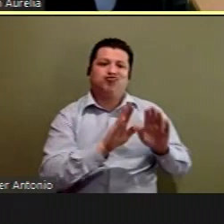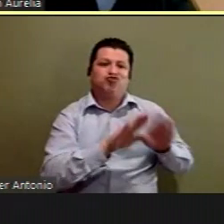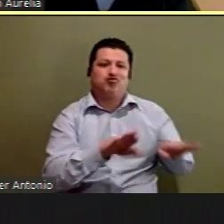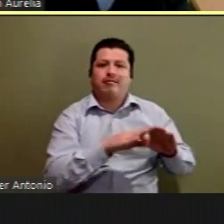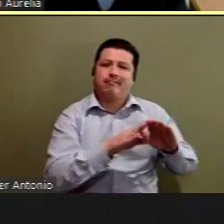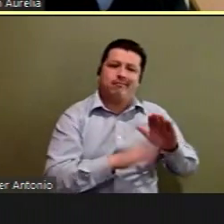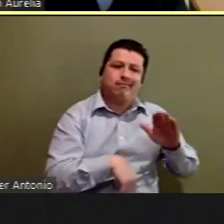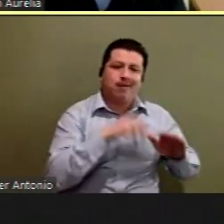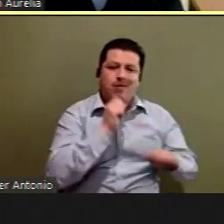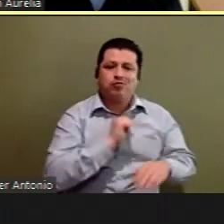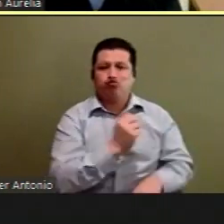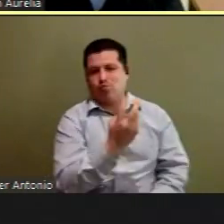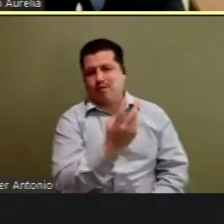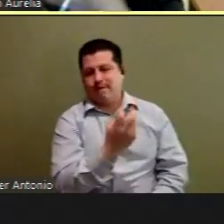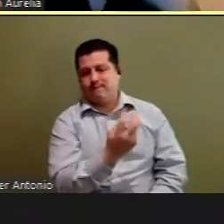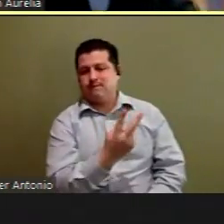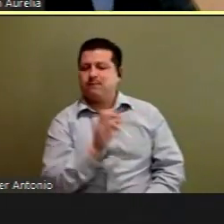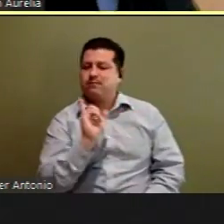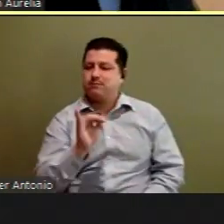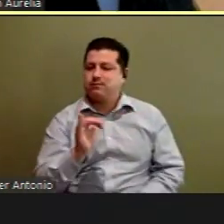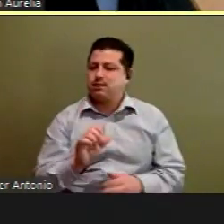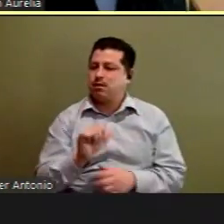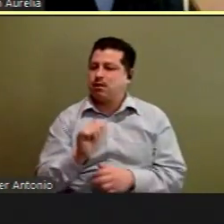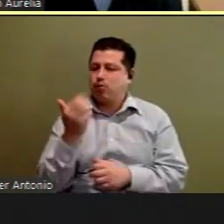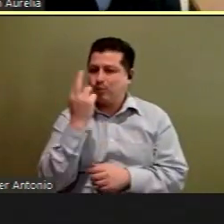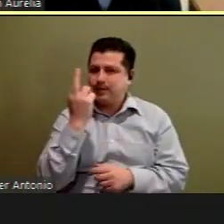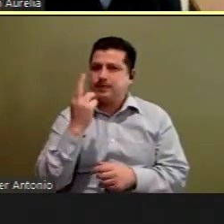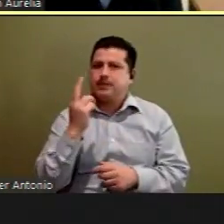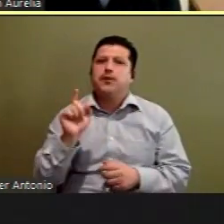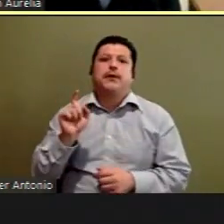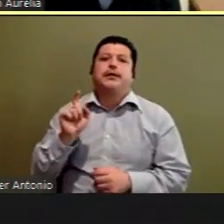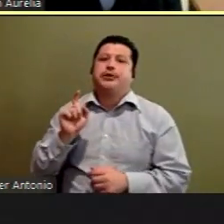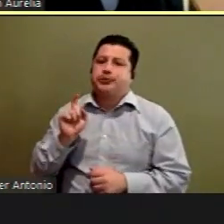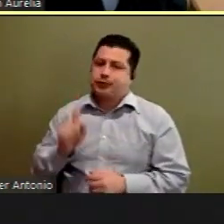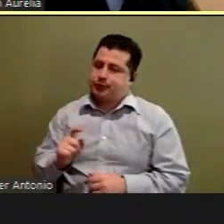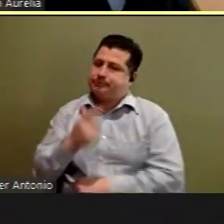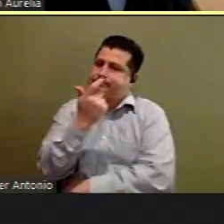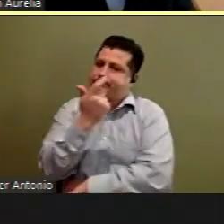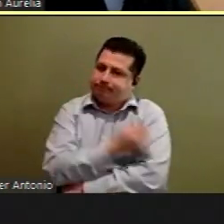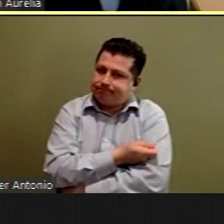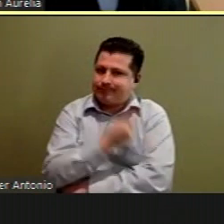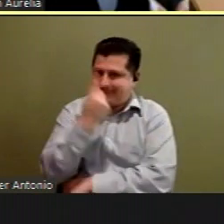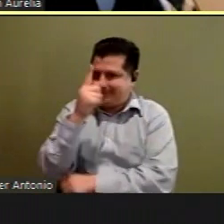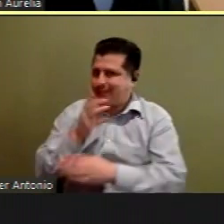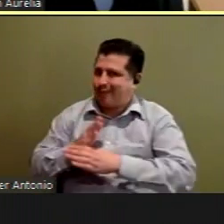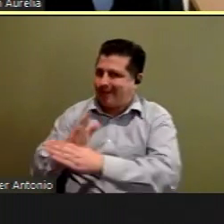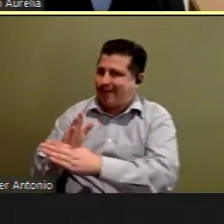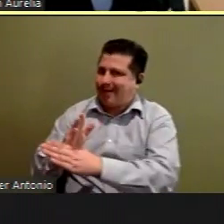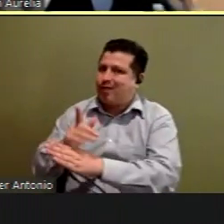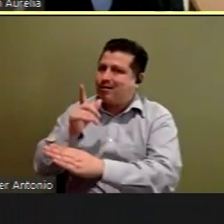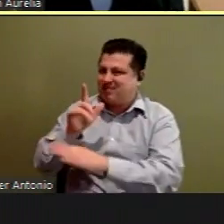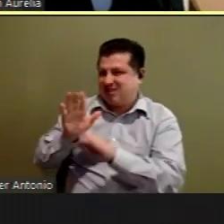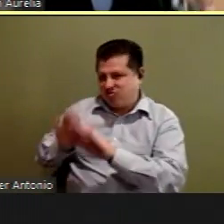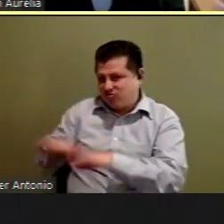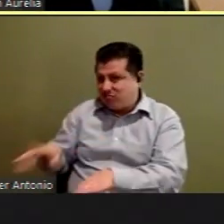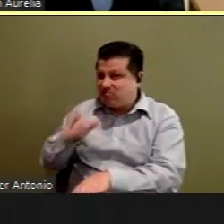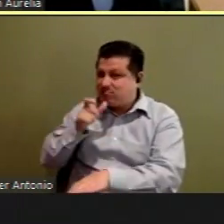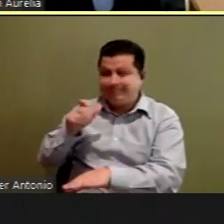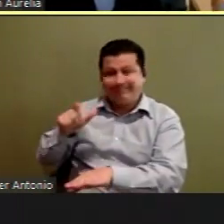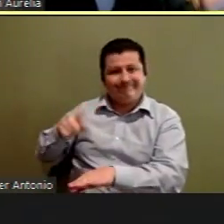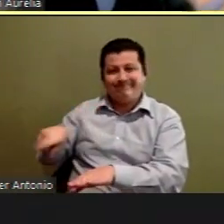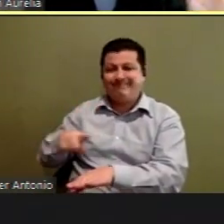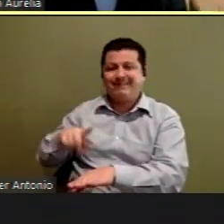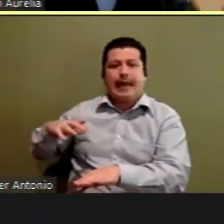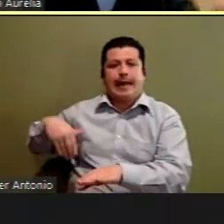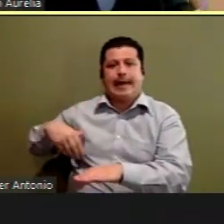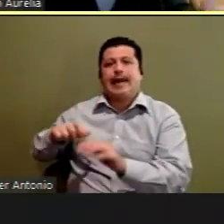Which is another reason why we all need to be vaccinated to help protect them. They can't get vaccinated, and herd immunity is going to be important so that we